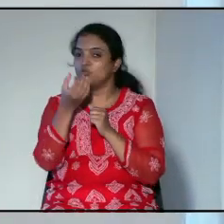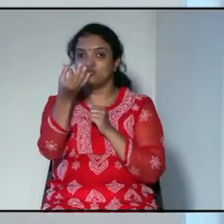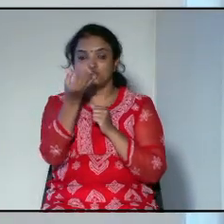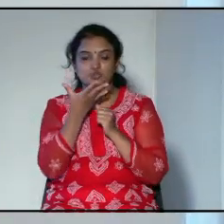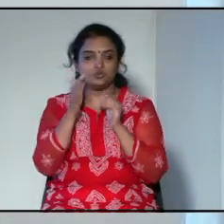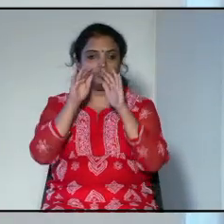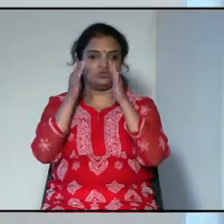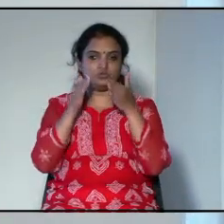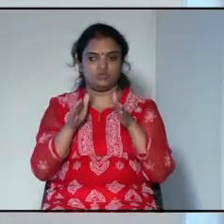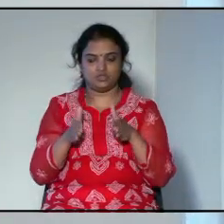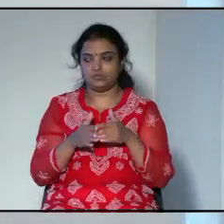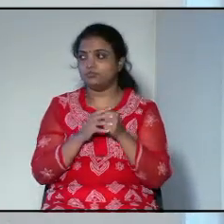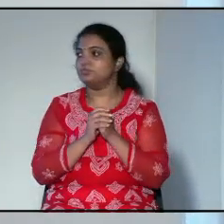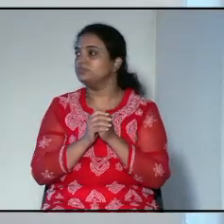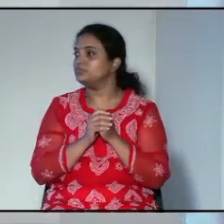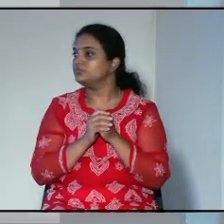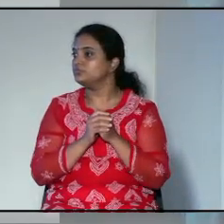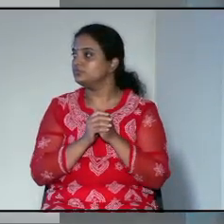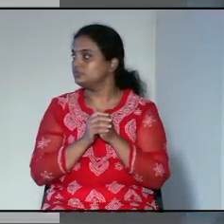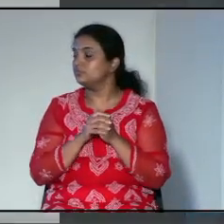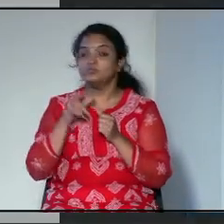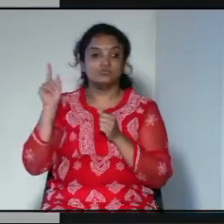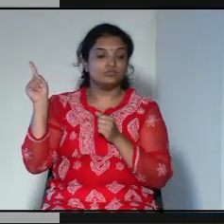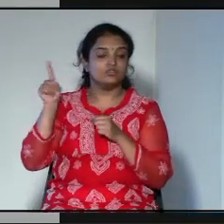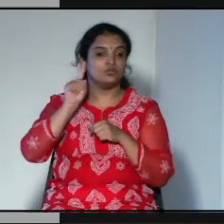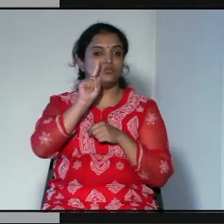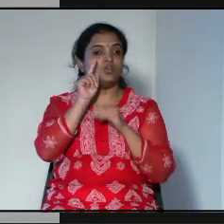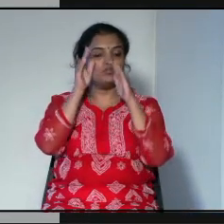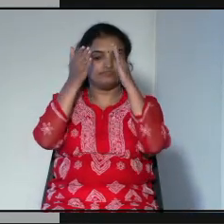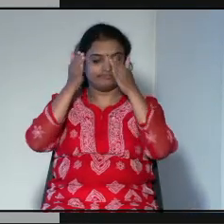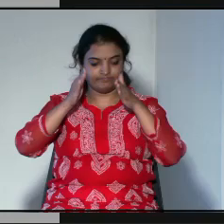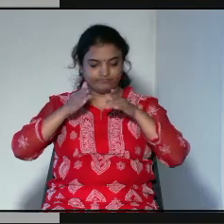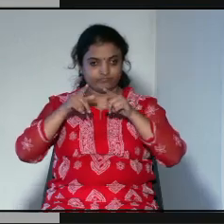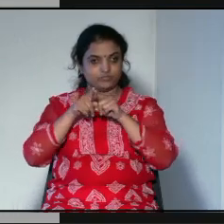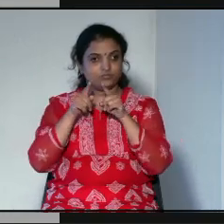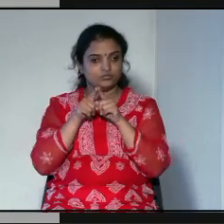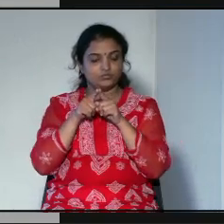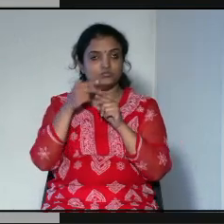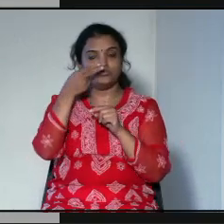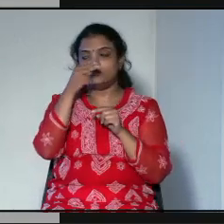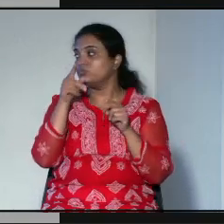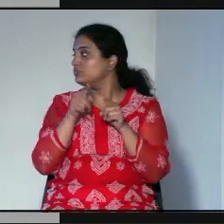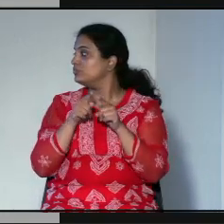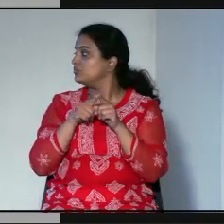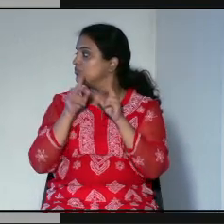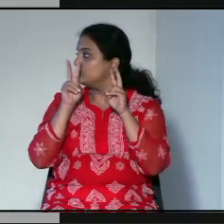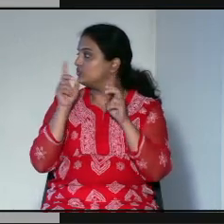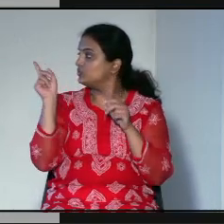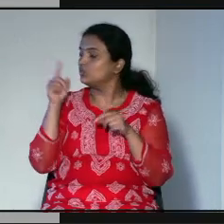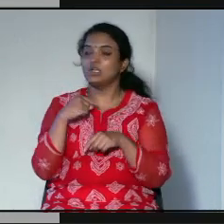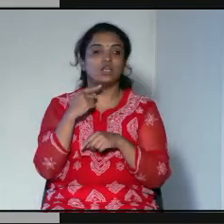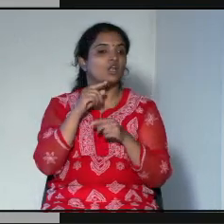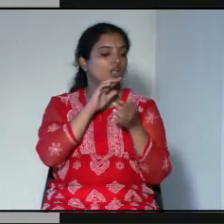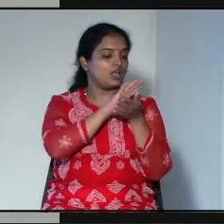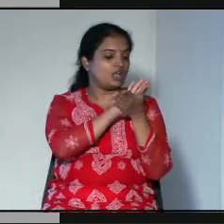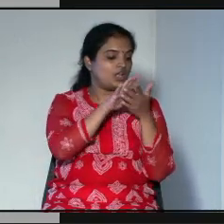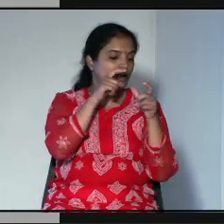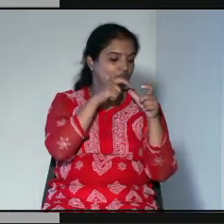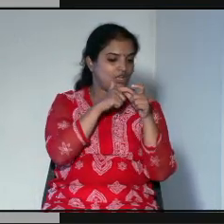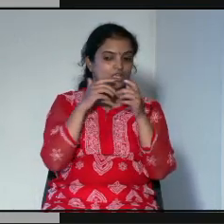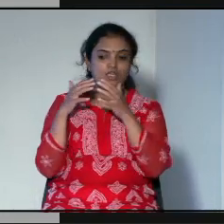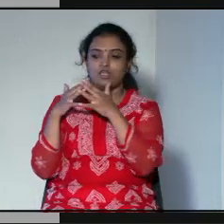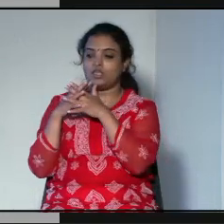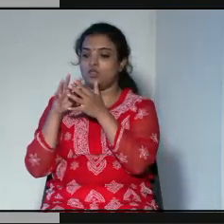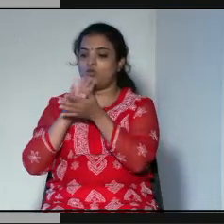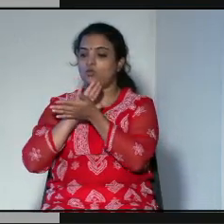Okay. One of the sculptures she titled He Who Saw. It is a centerpiece of the exhibition at MAP